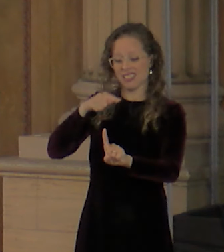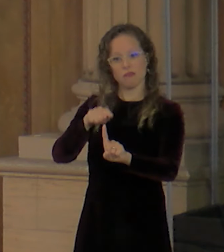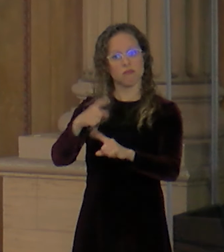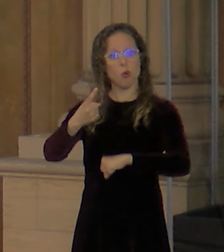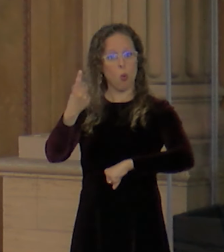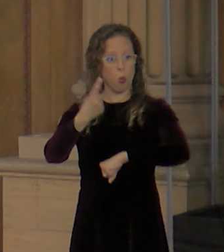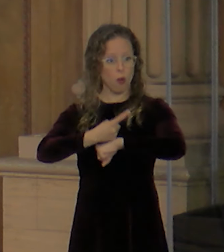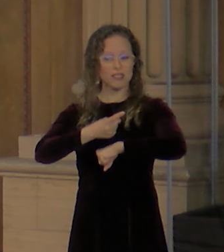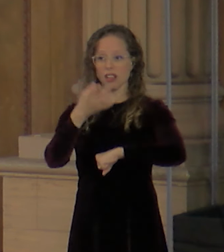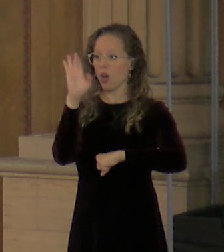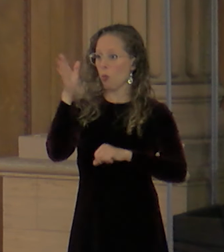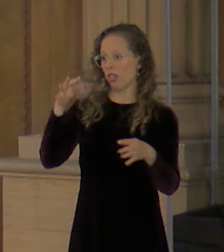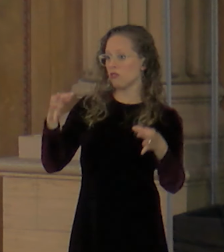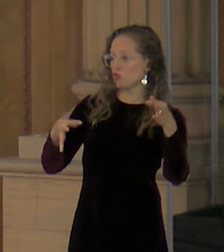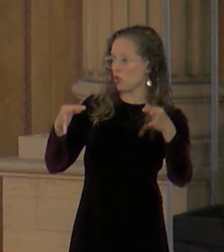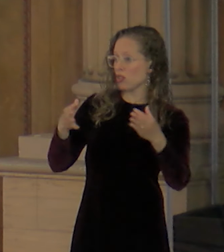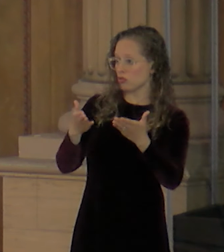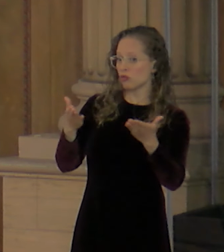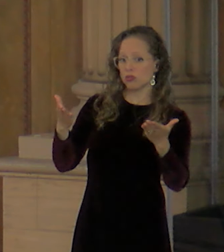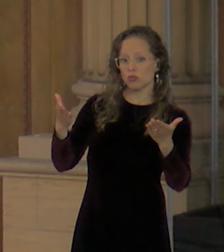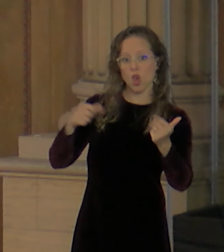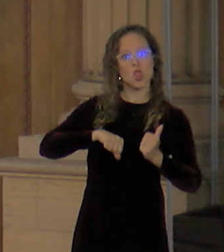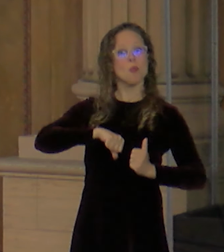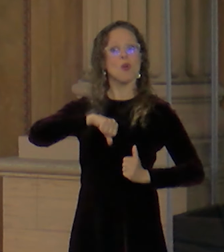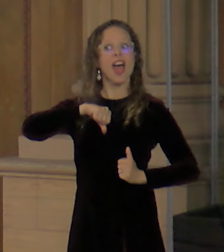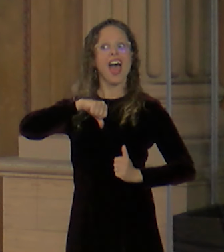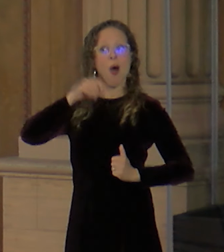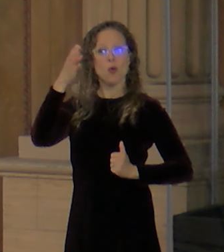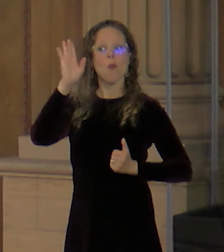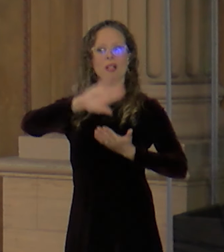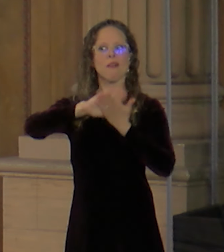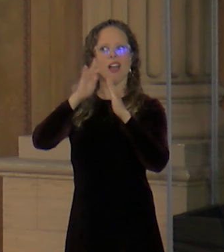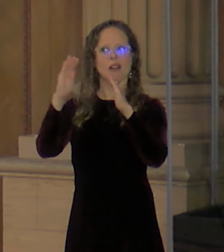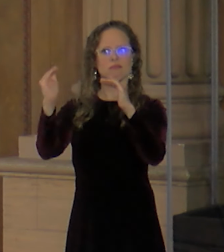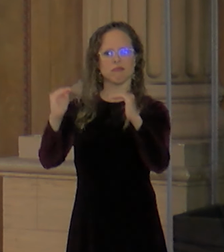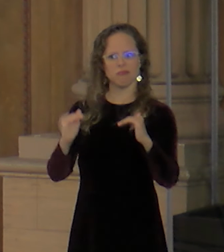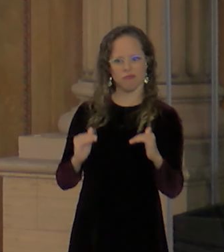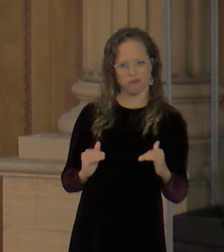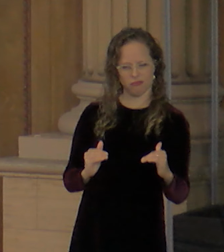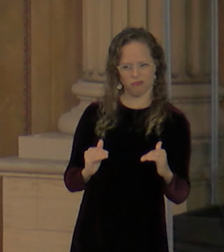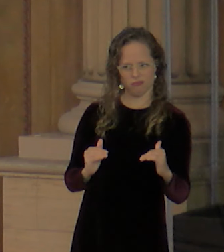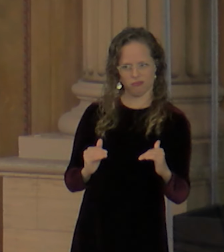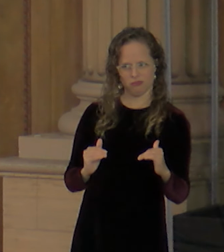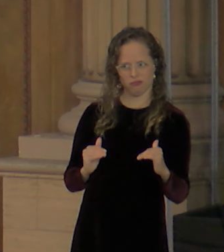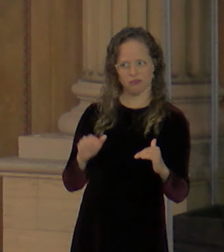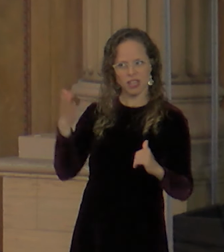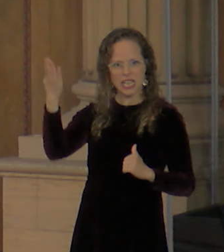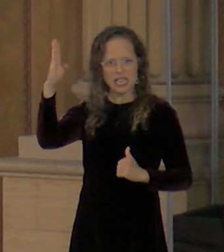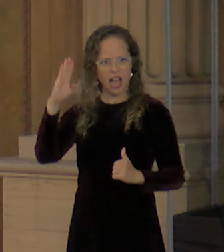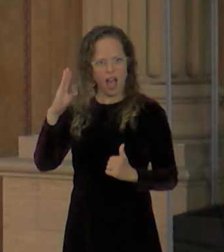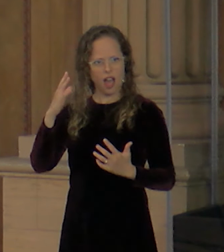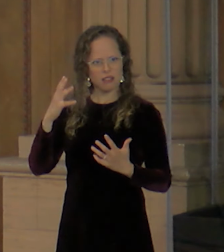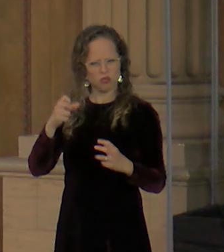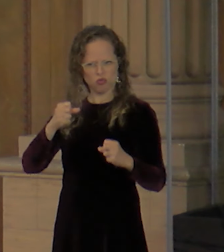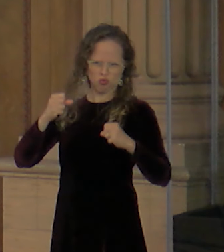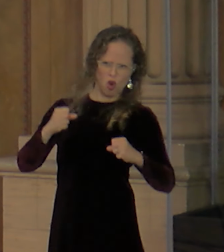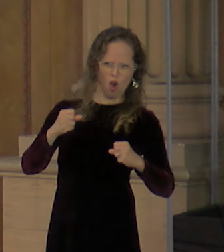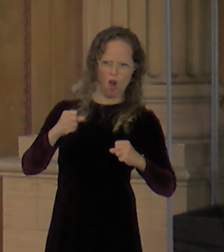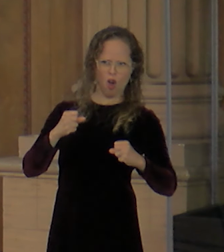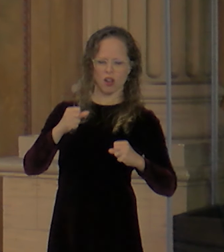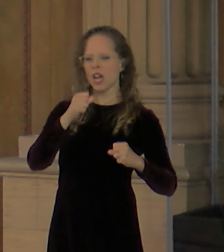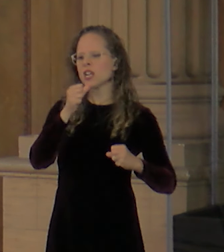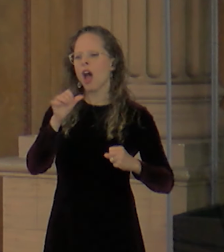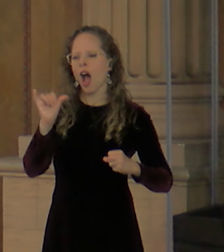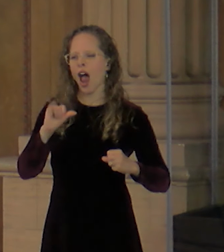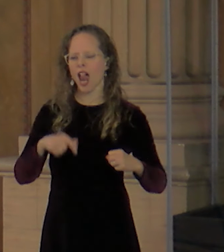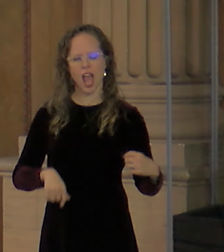and bring the proud low. He's saying that he has a strong arm, which is not just God flexing like a teenage boy walking through a mall mirror